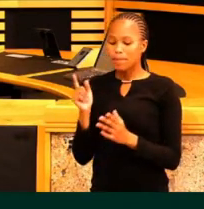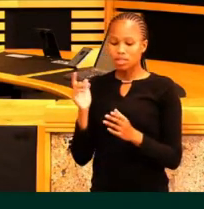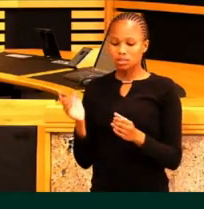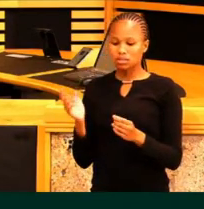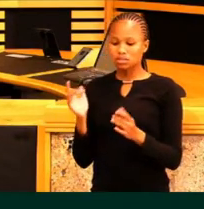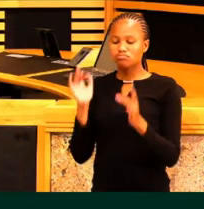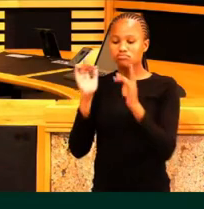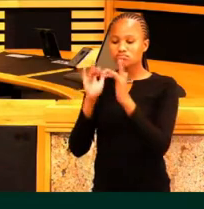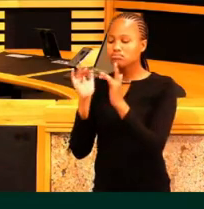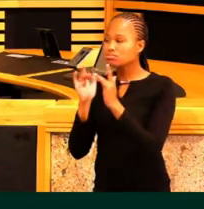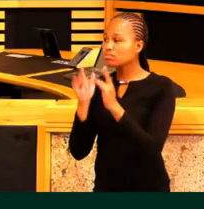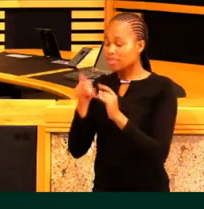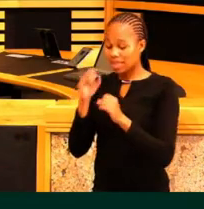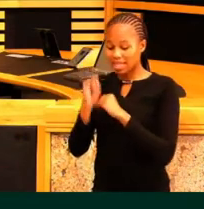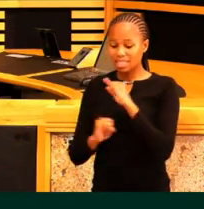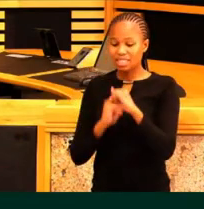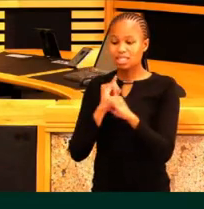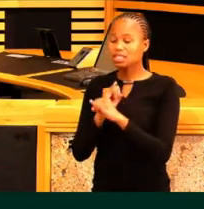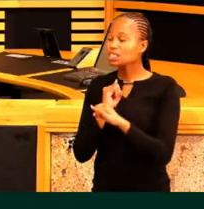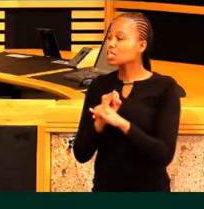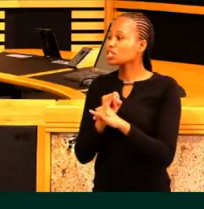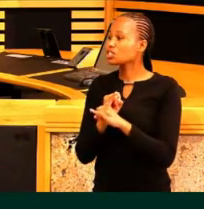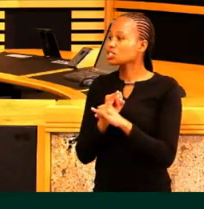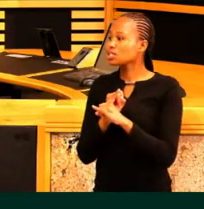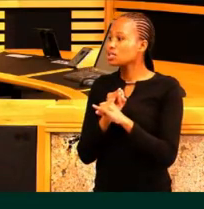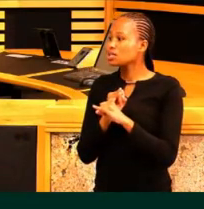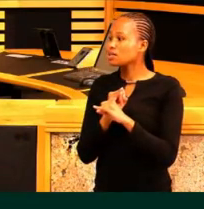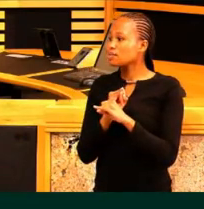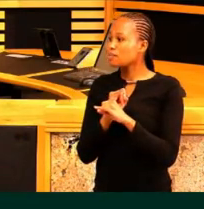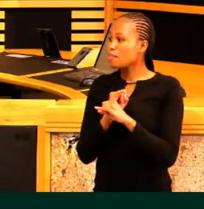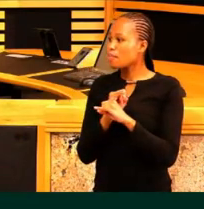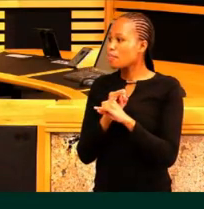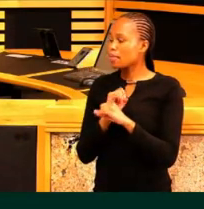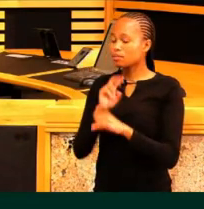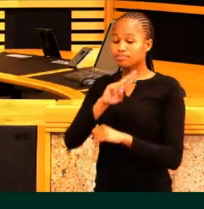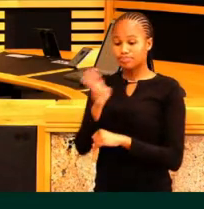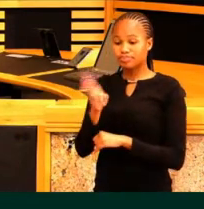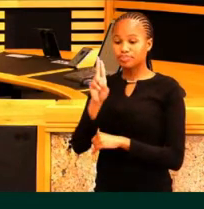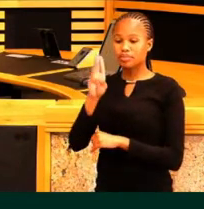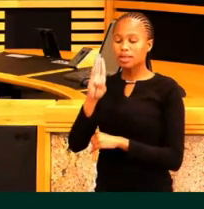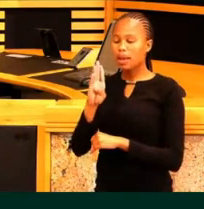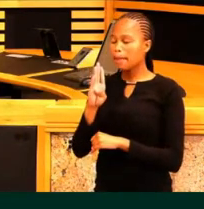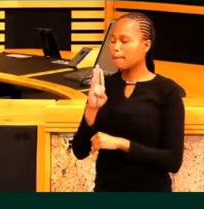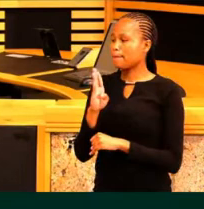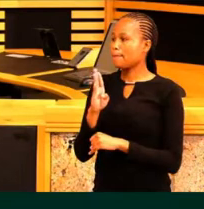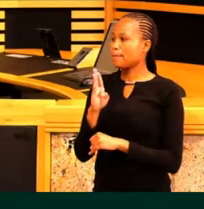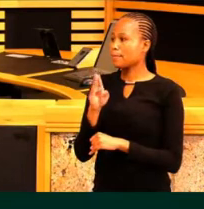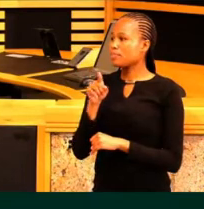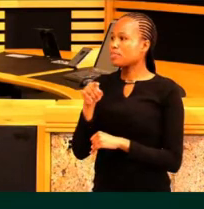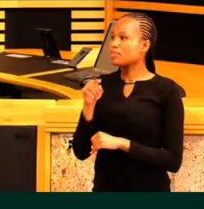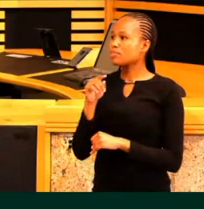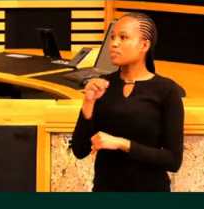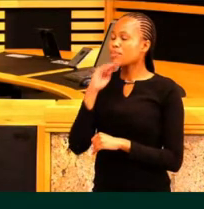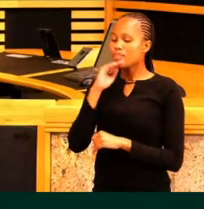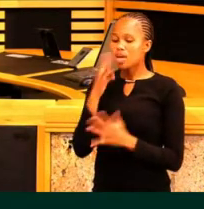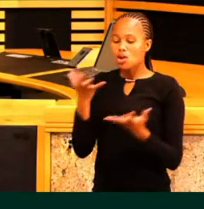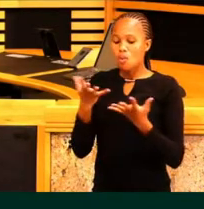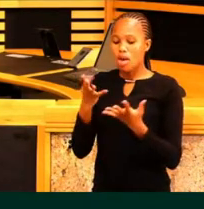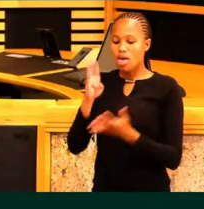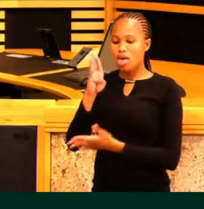this International hub the cargo Hub which could be the mulambu airport